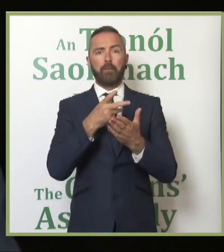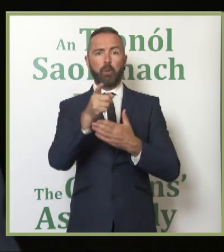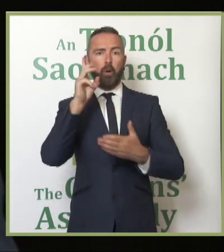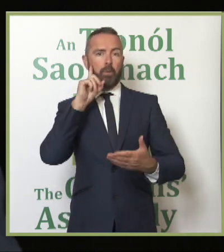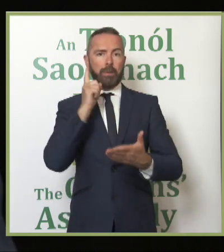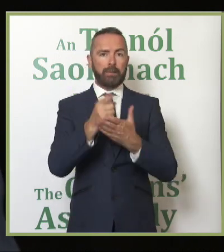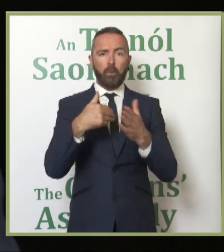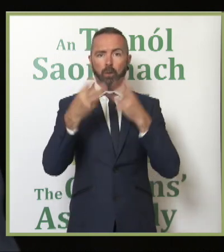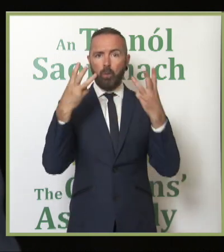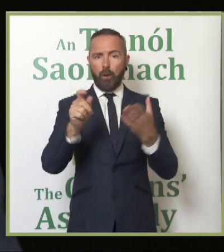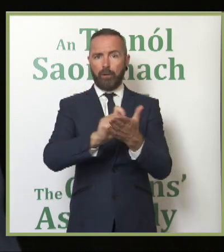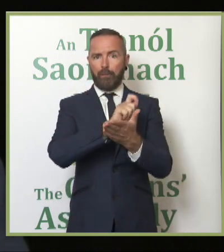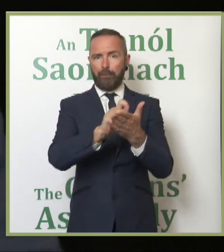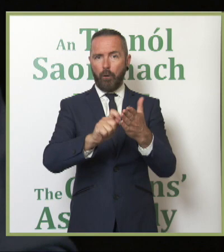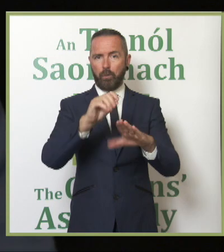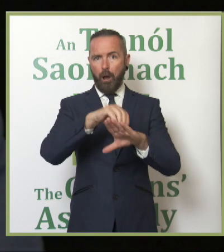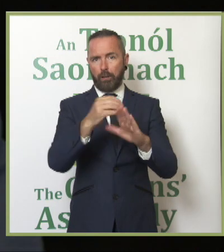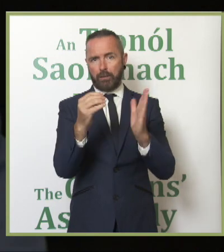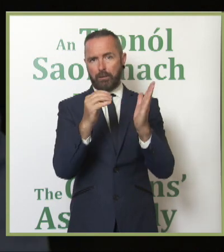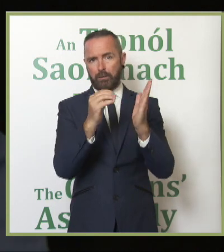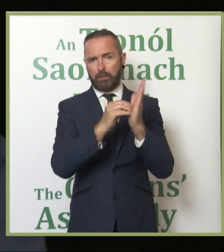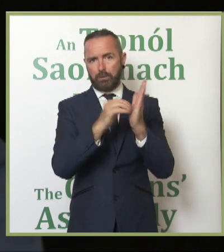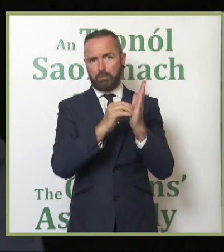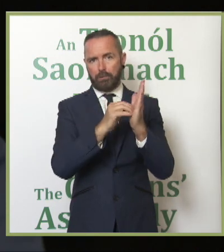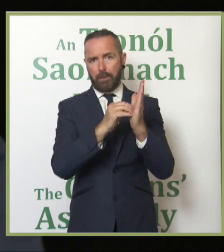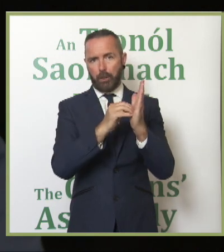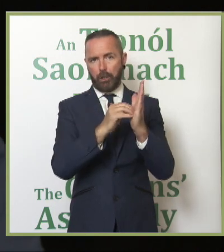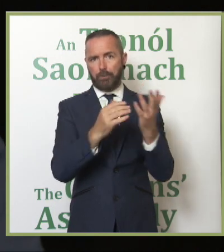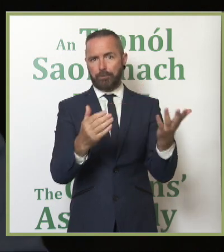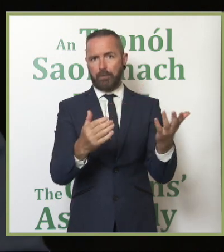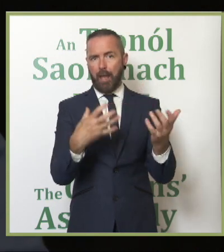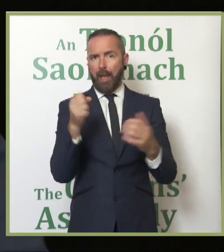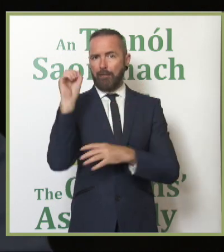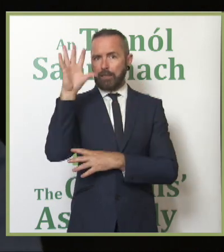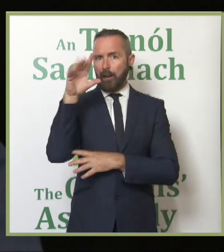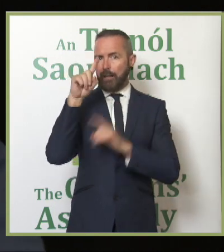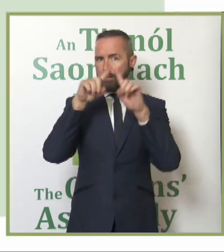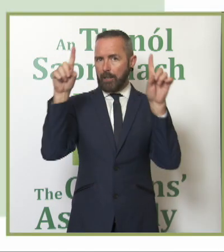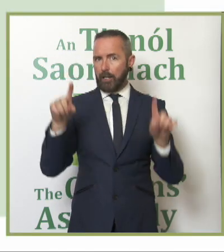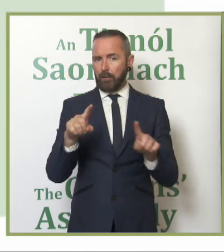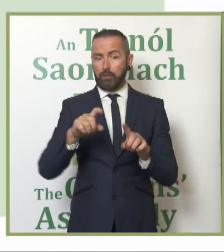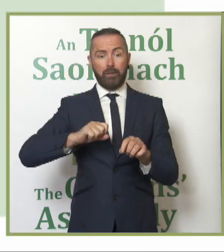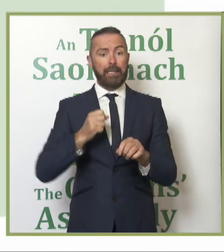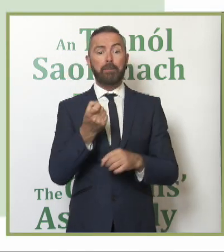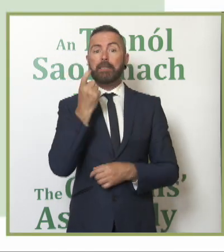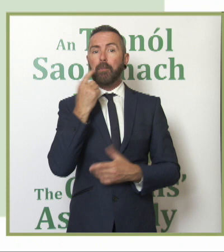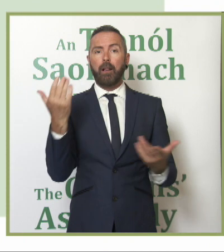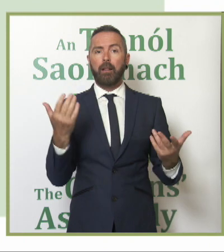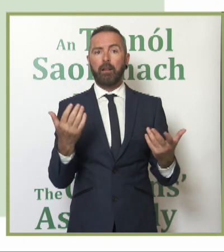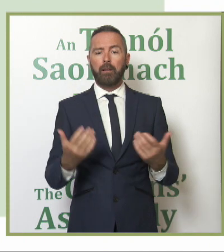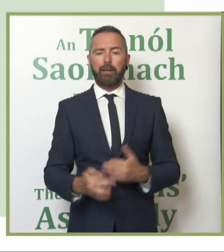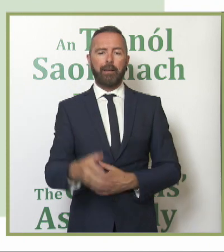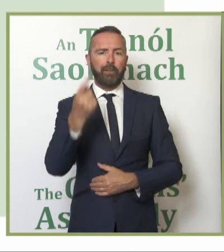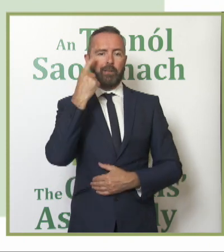on what you want to vote on. So I have created a slide here to keep things really simple, right? If you look at the